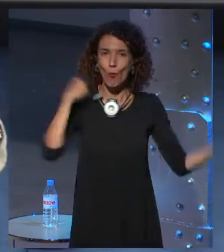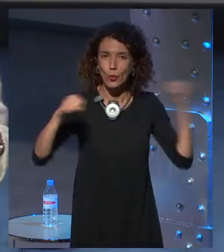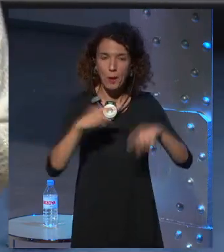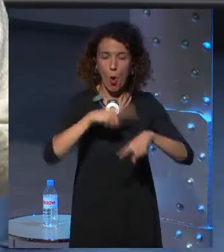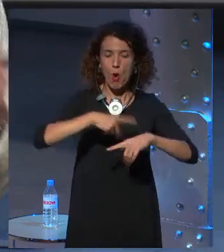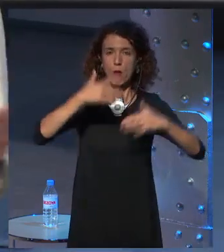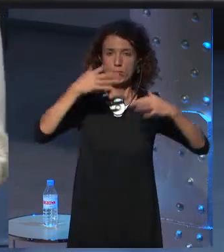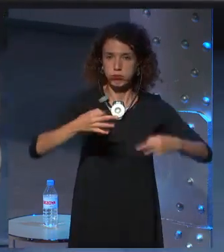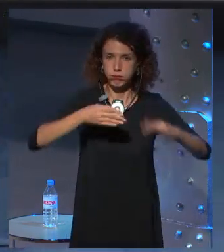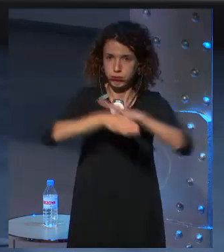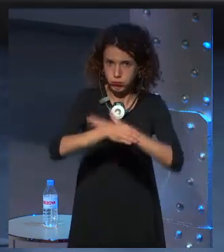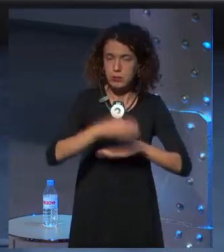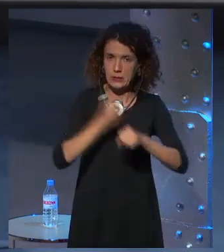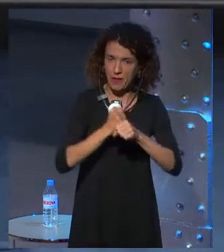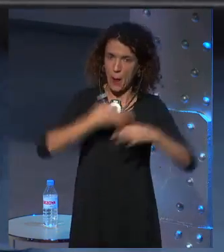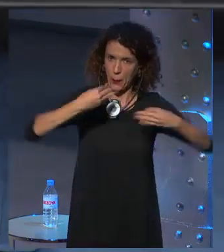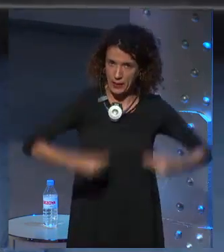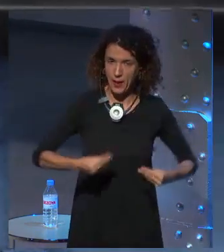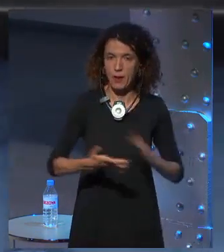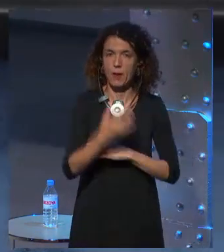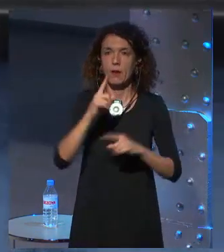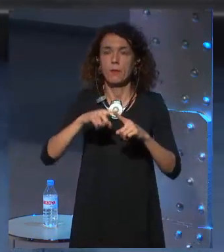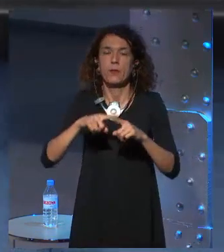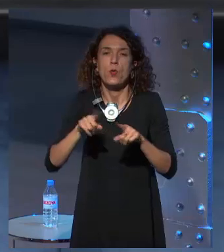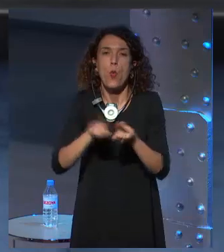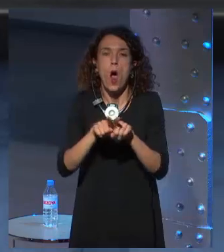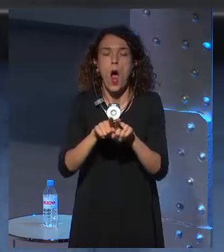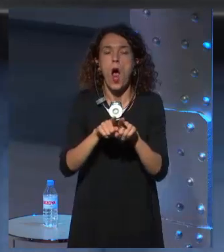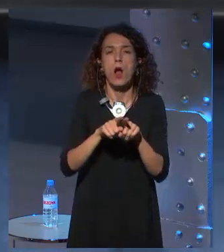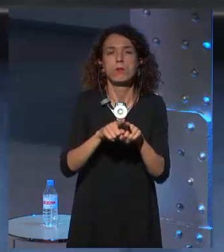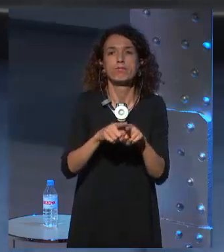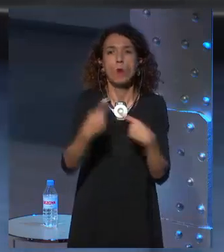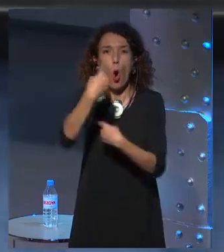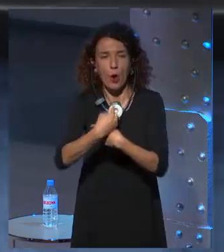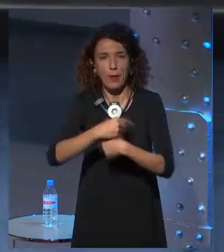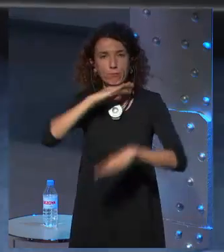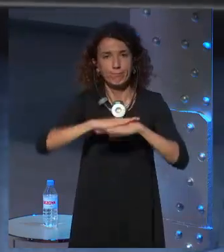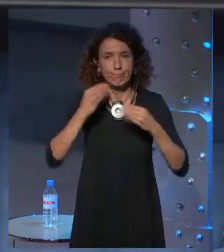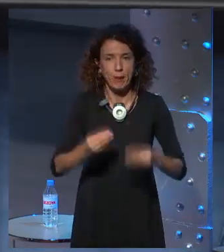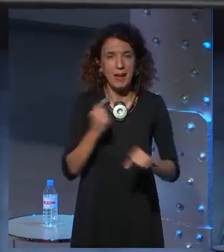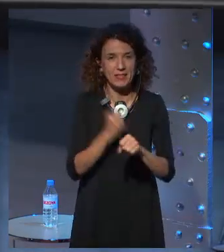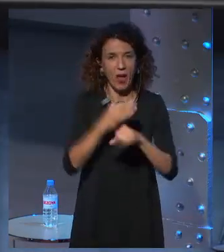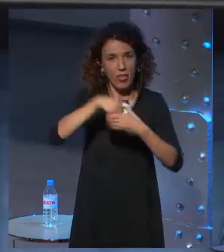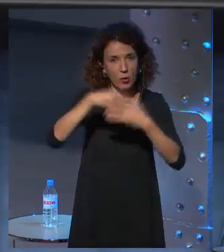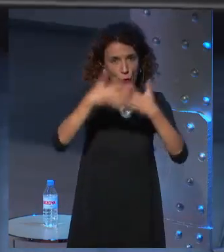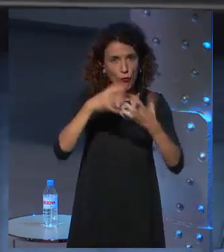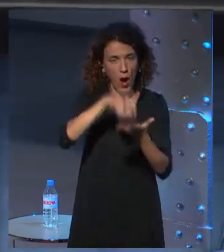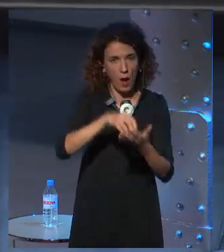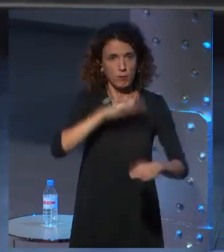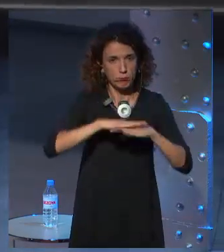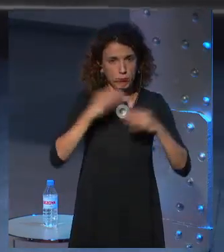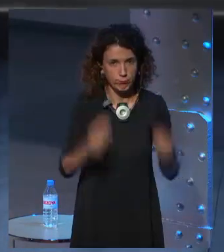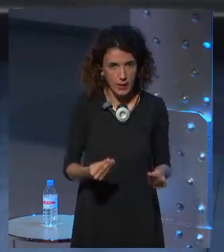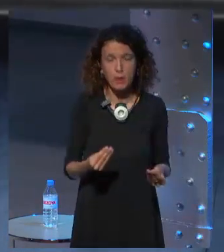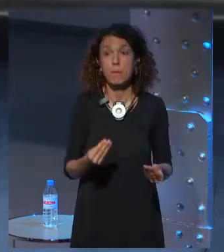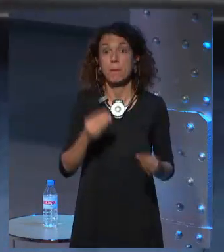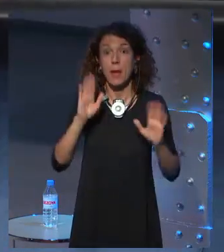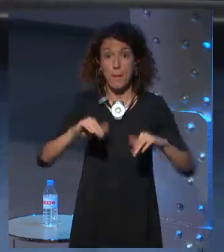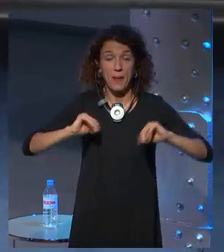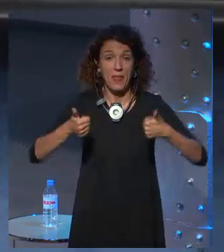punctual. They had to be able to follow orders, right, in order to work in factories. And in fact, our schools even started looking like